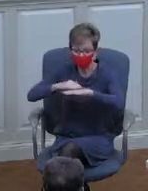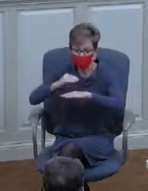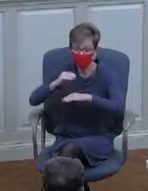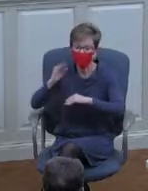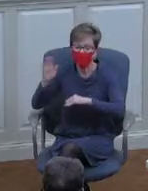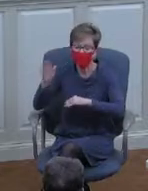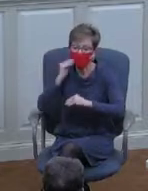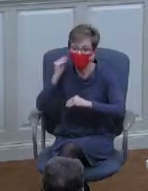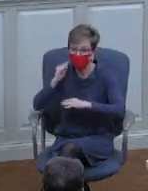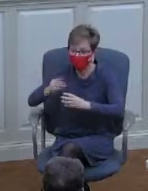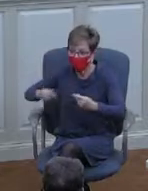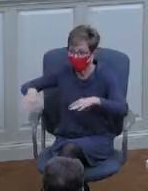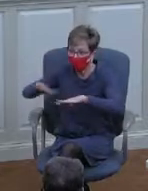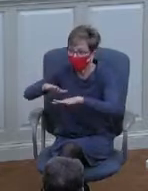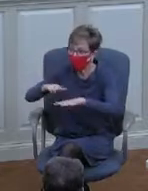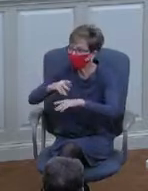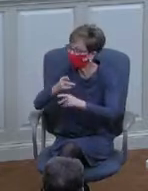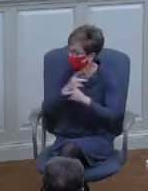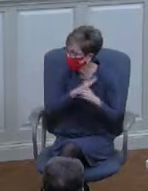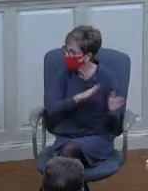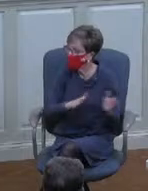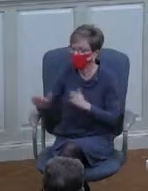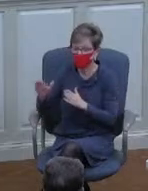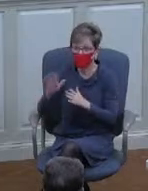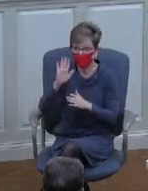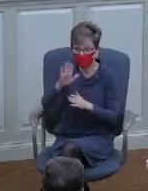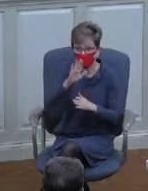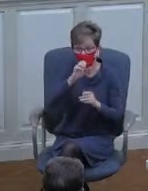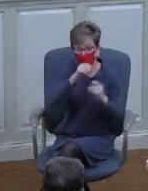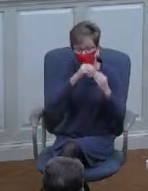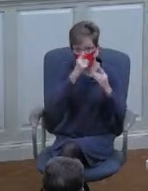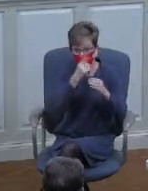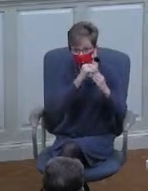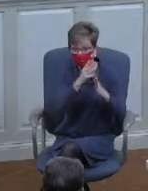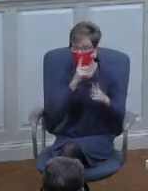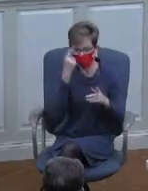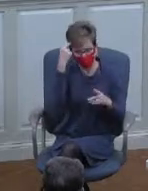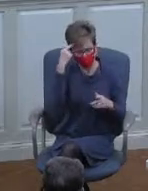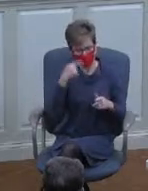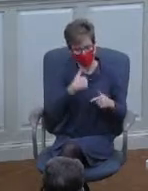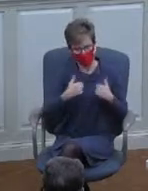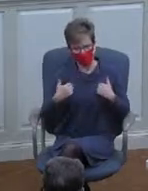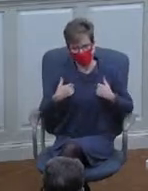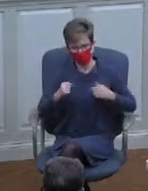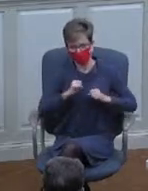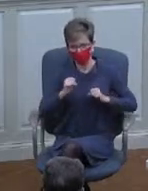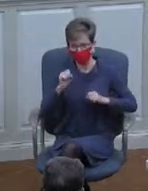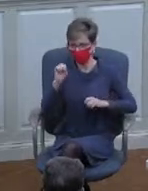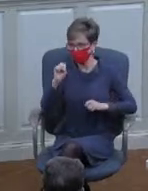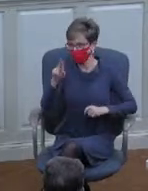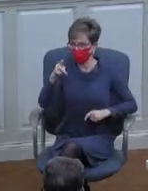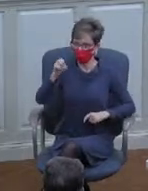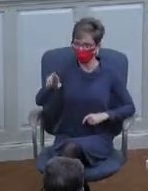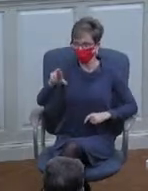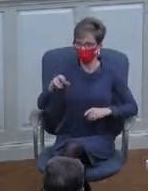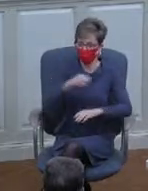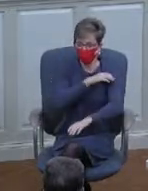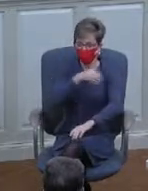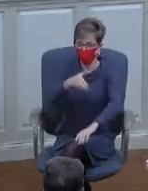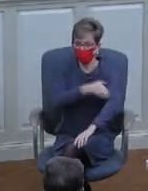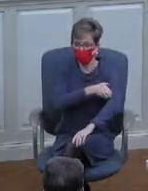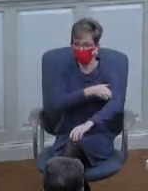and demagogue who claimed to have supernatural powers, convinced many of Tecumseh's followers that their